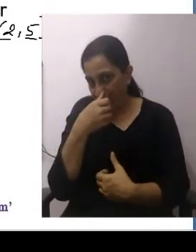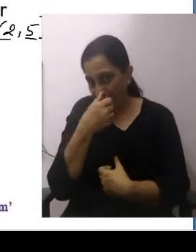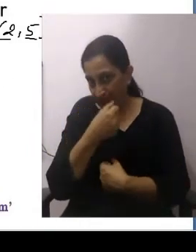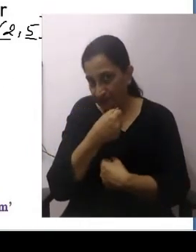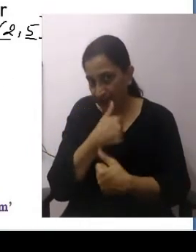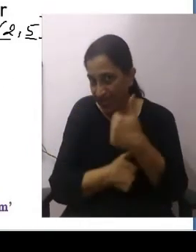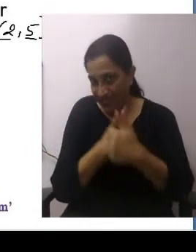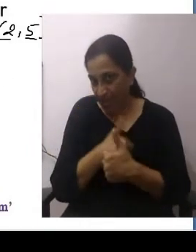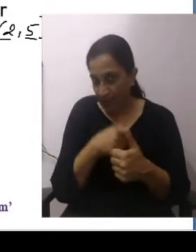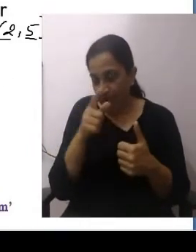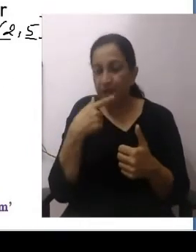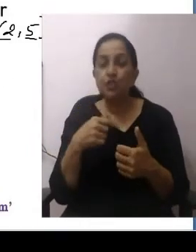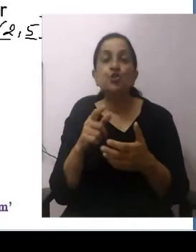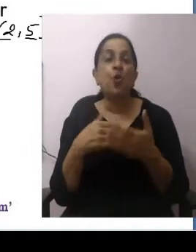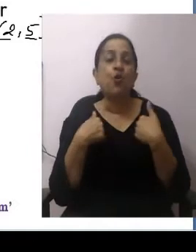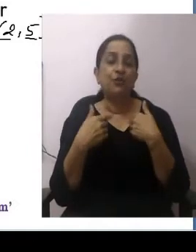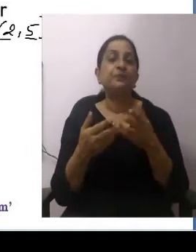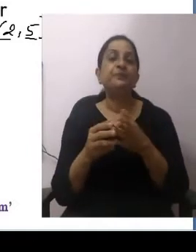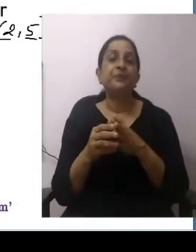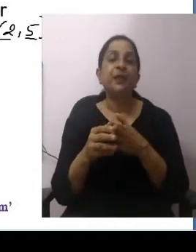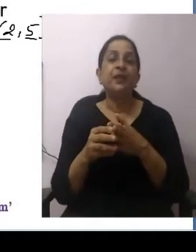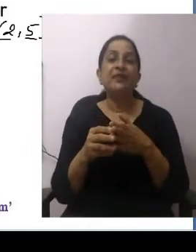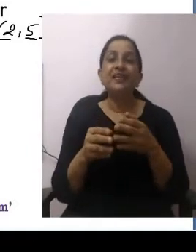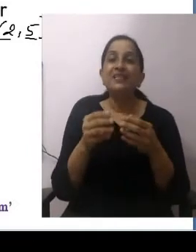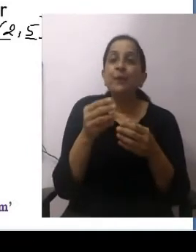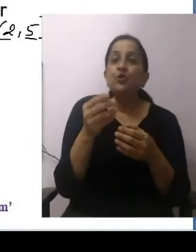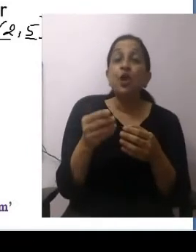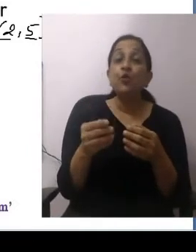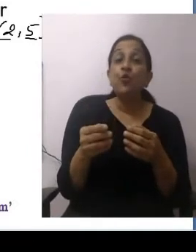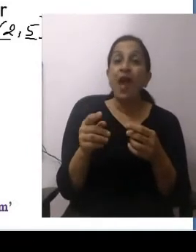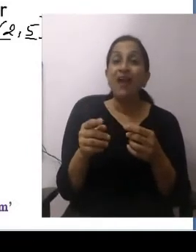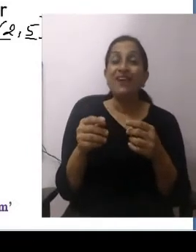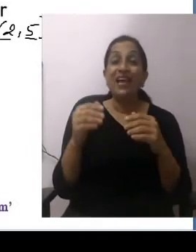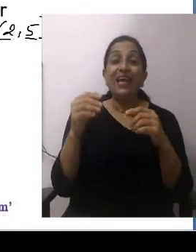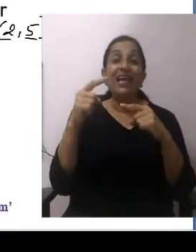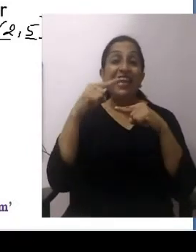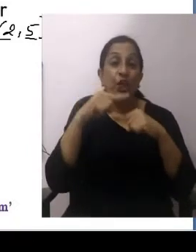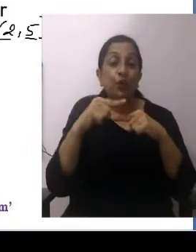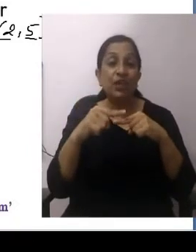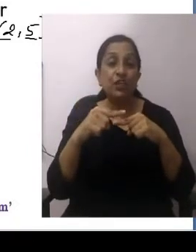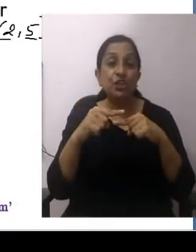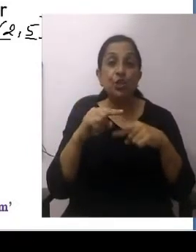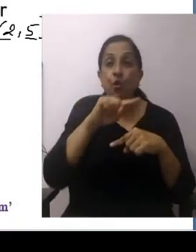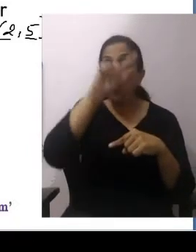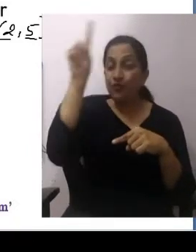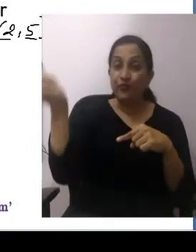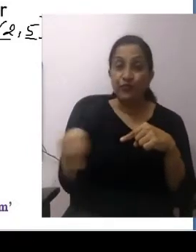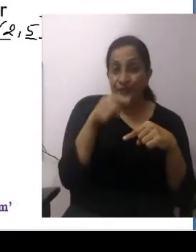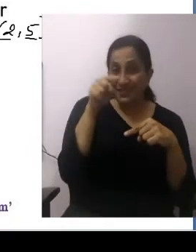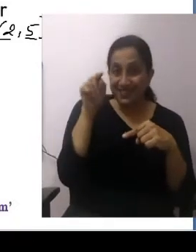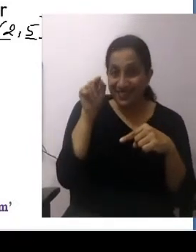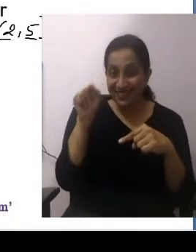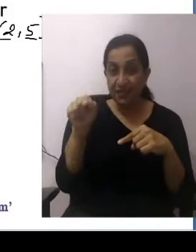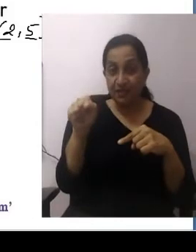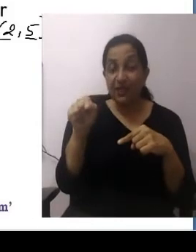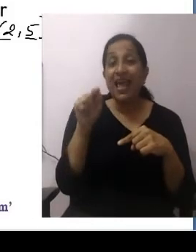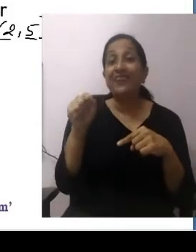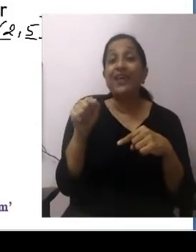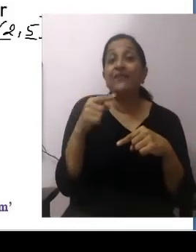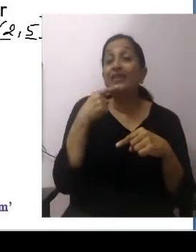Then one more formula is they will give some circle and then say that it is at